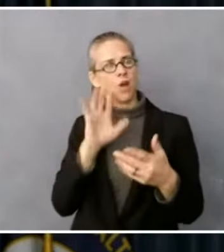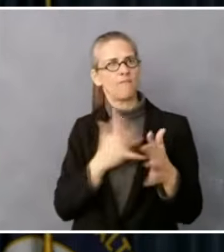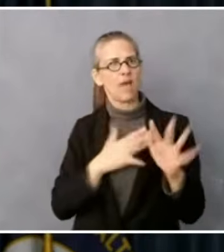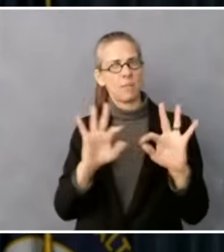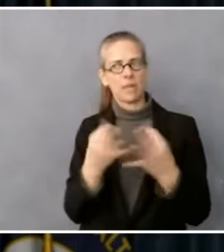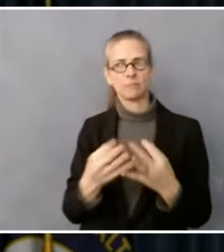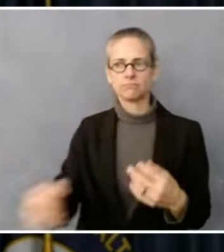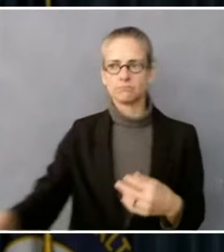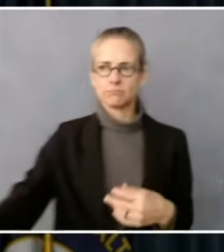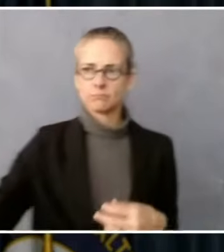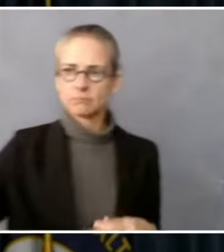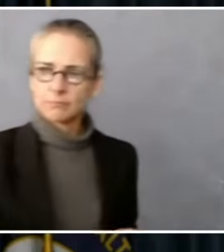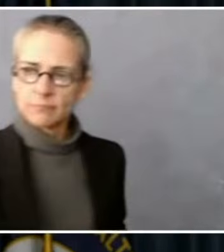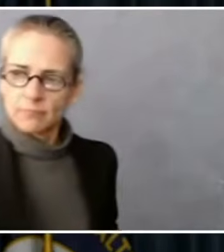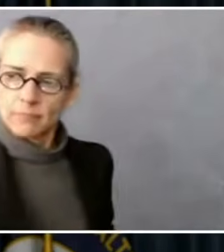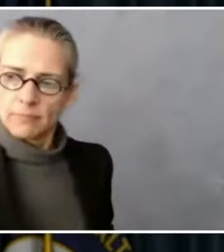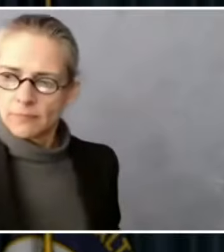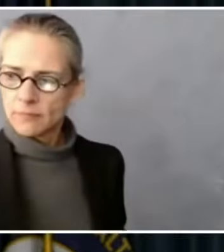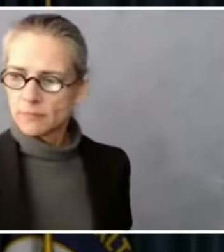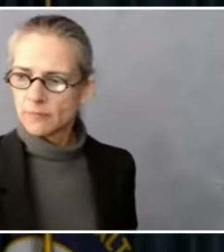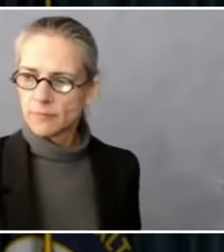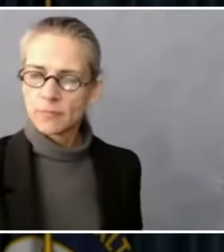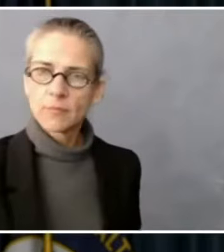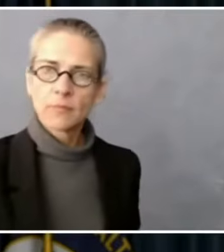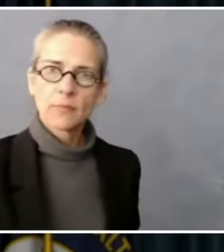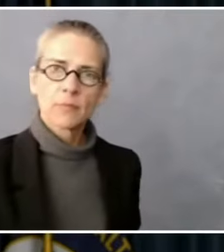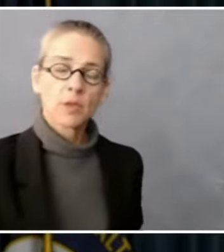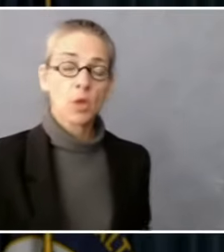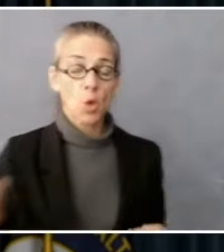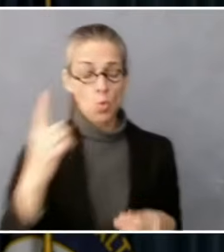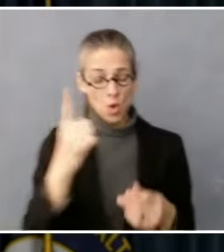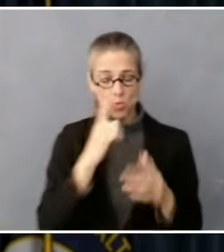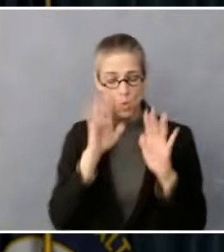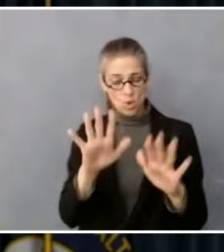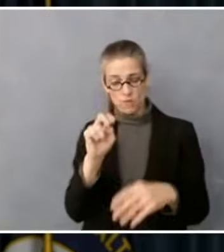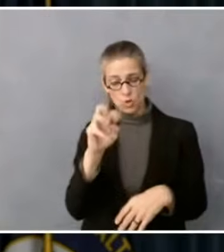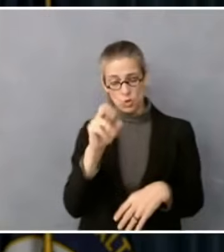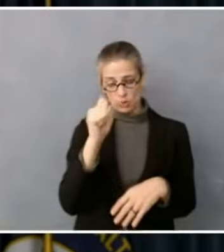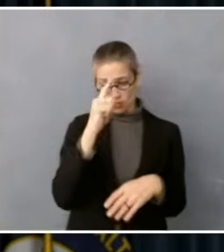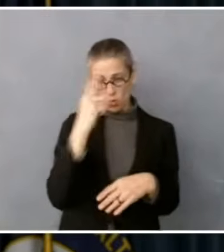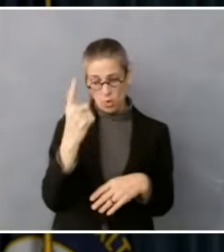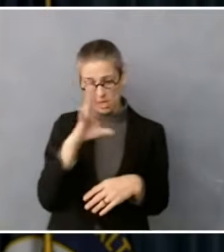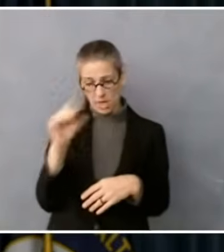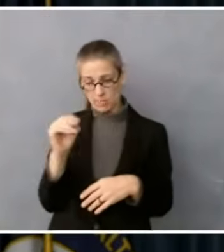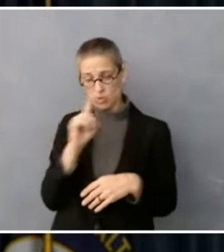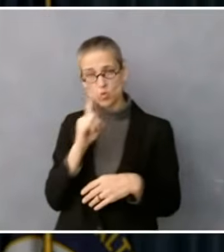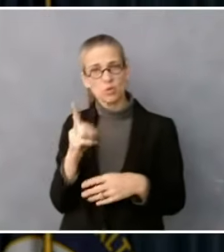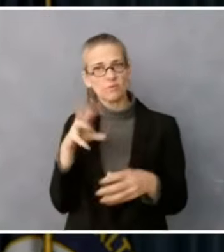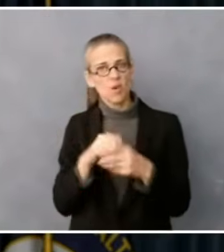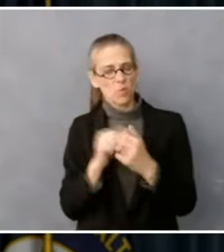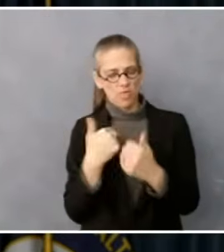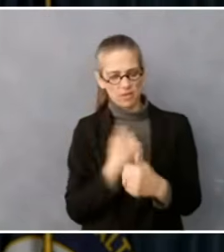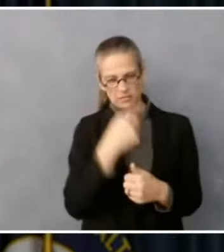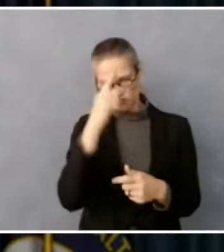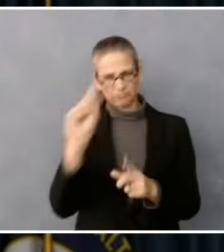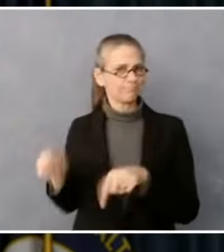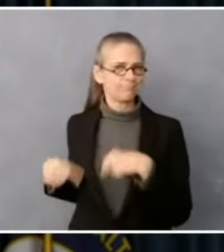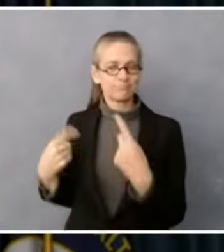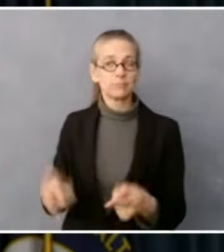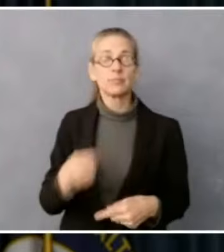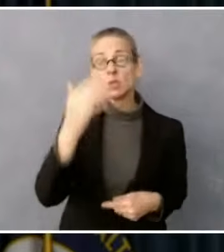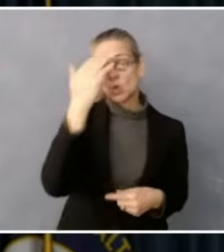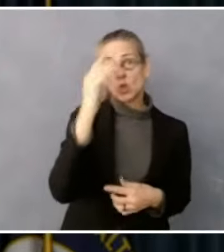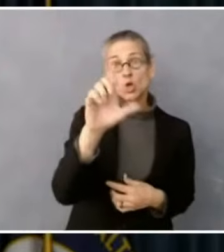from a company that has contributed to our growth for decades. In February 2024, Toyota announced an